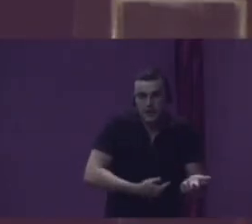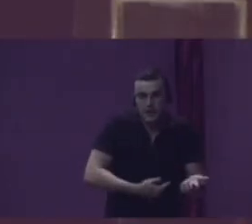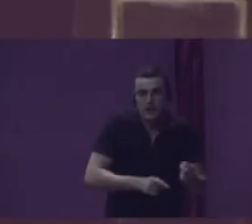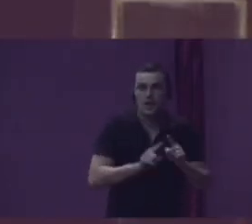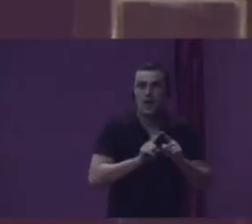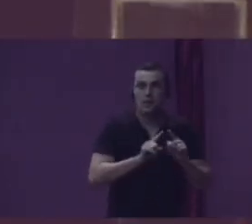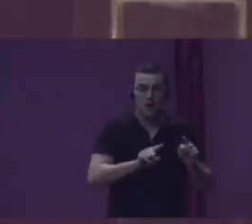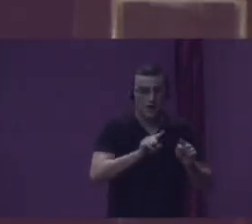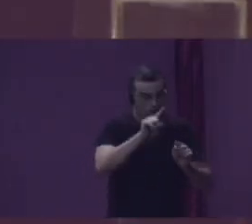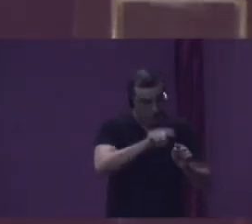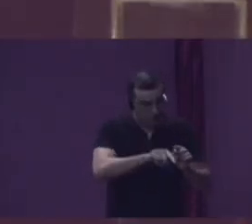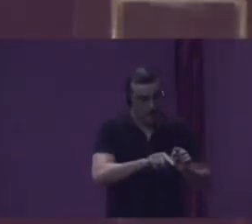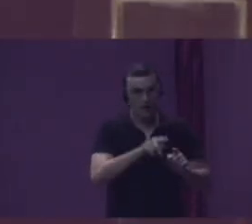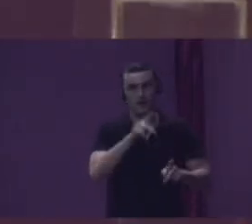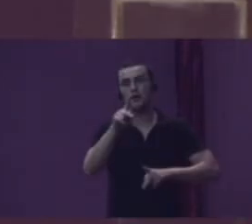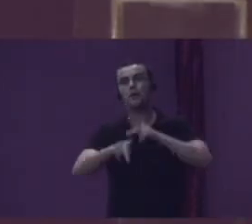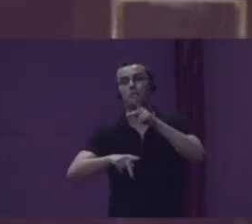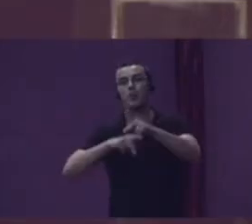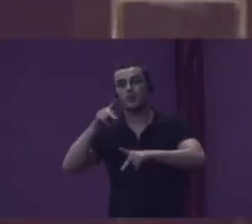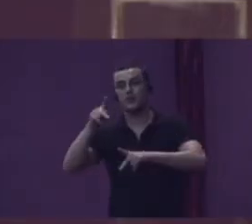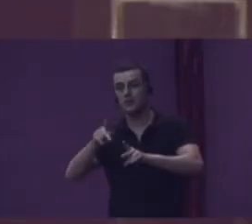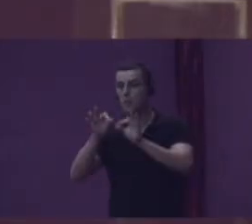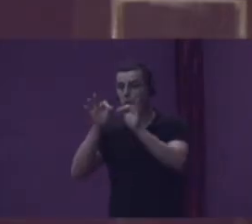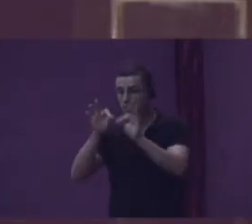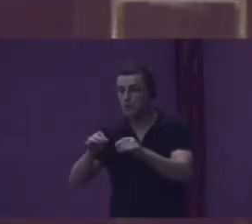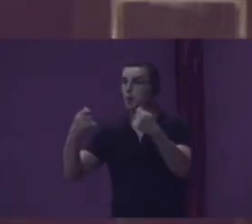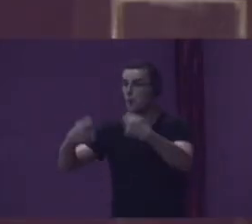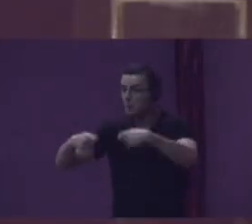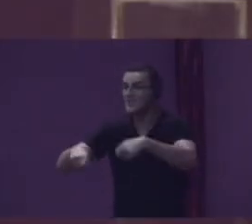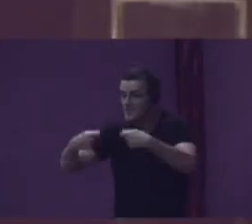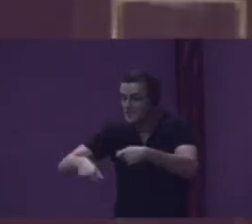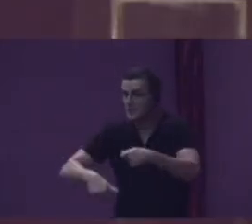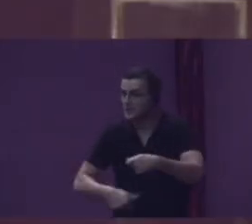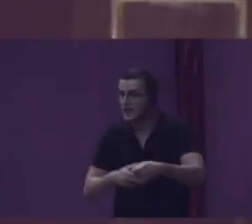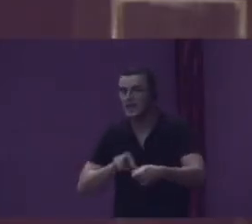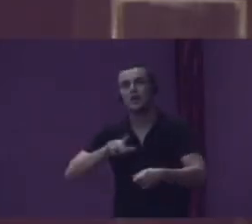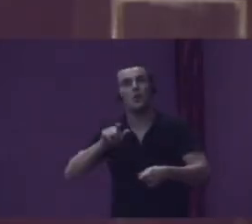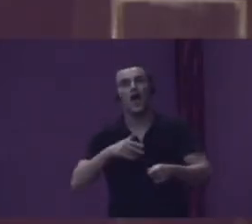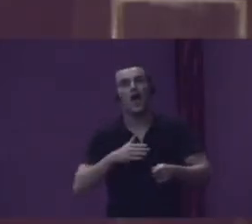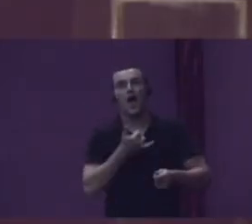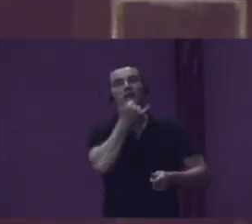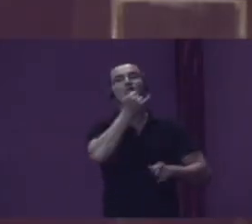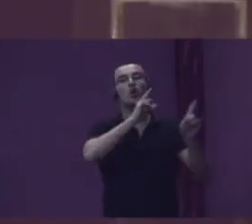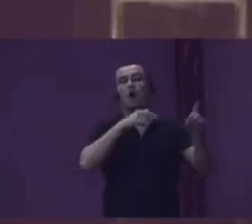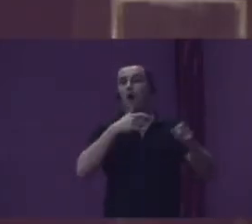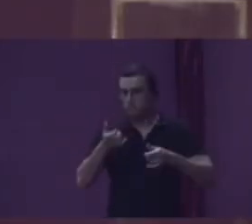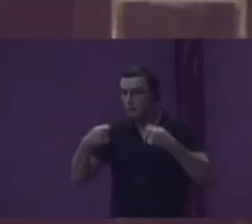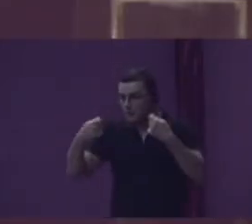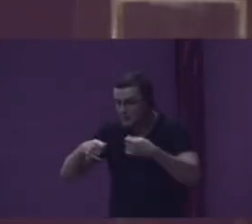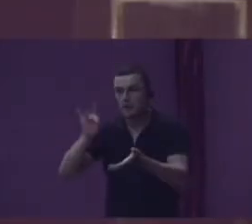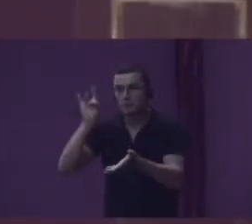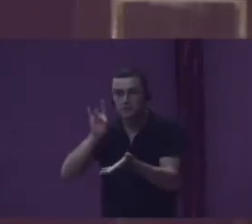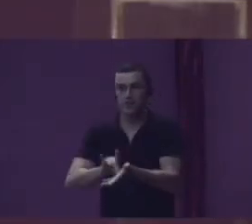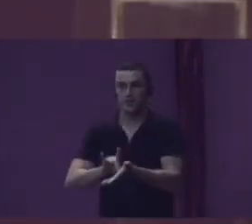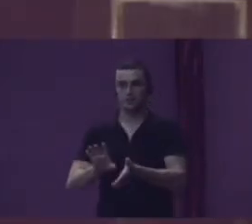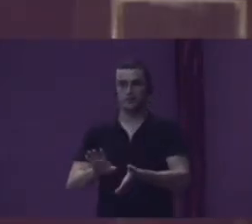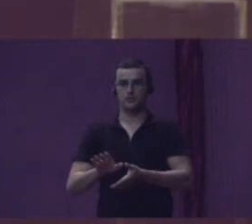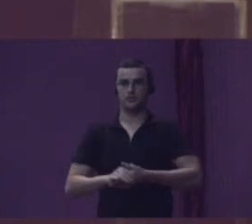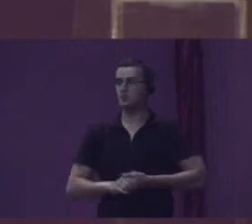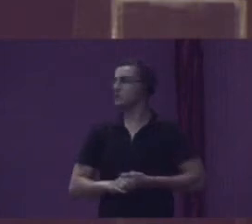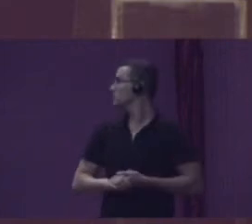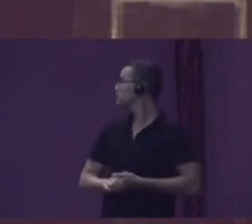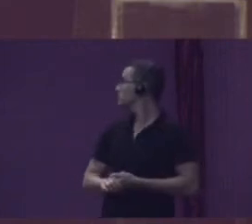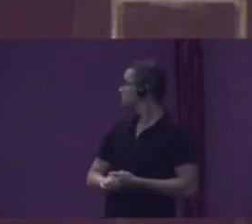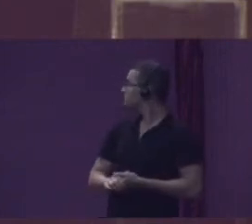Just a bit more about the demographics where I'm working now. We have a HIV prevalence rate of